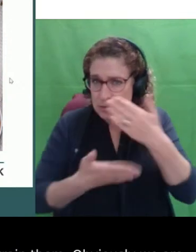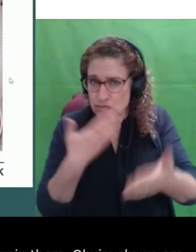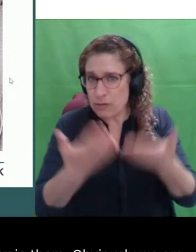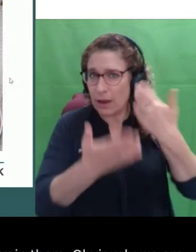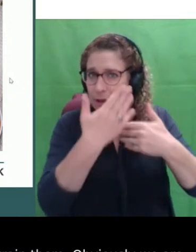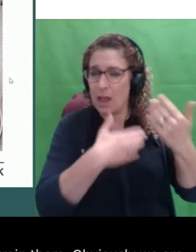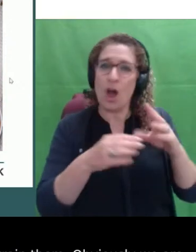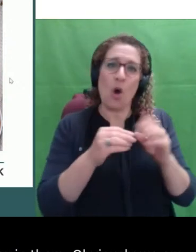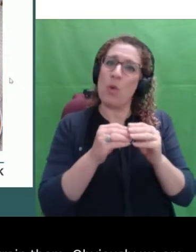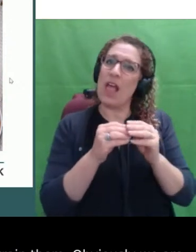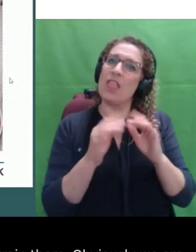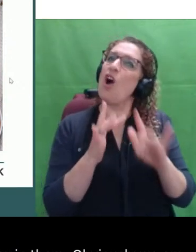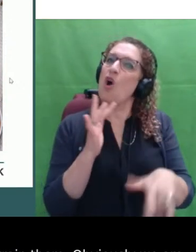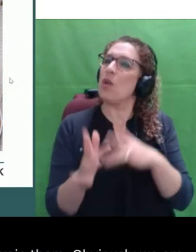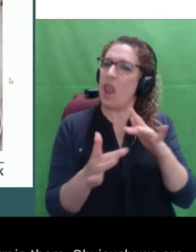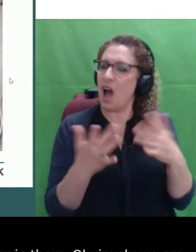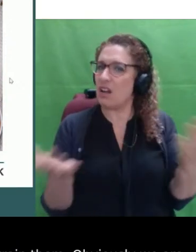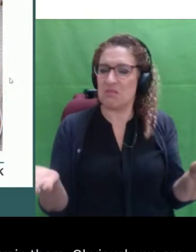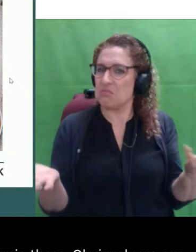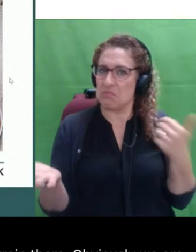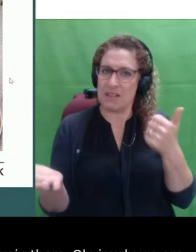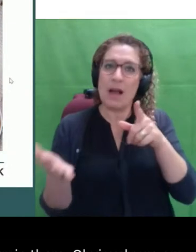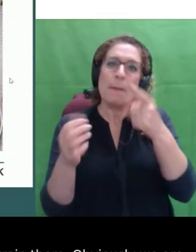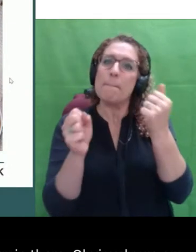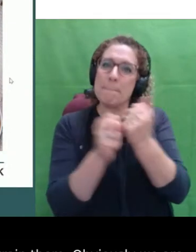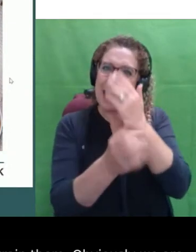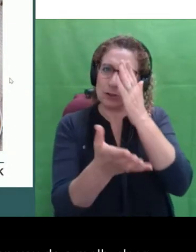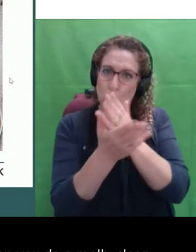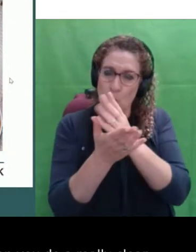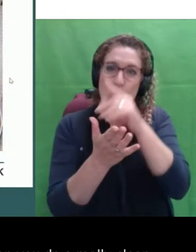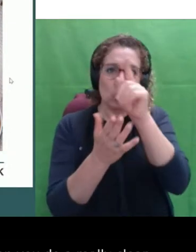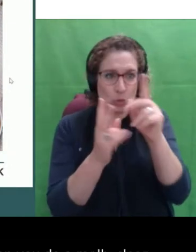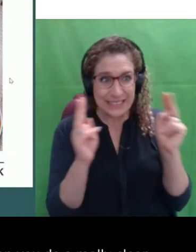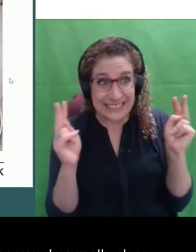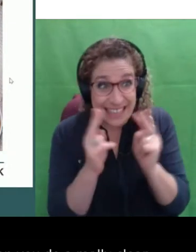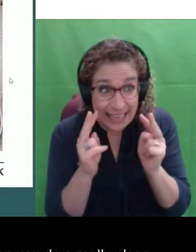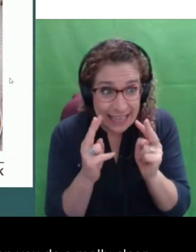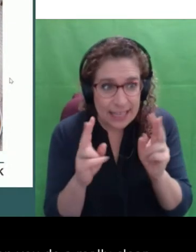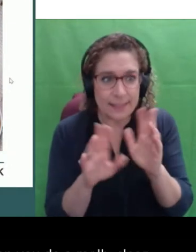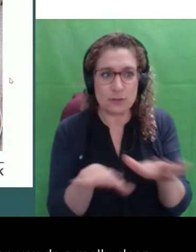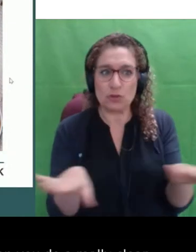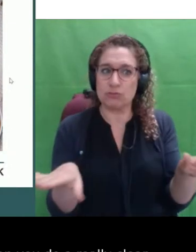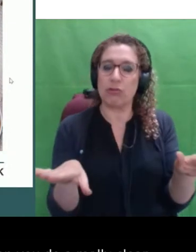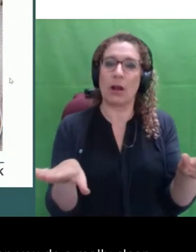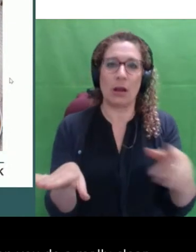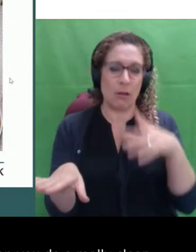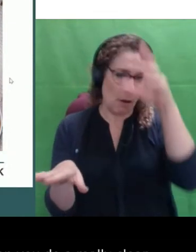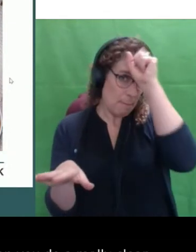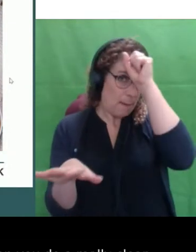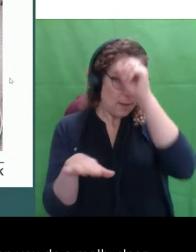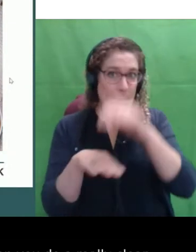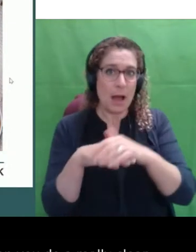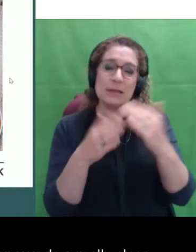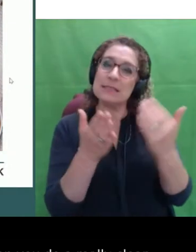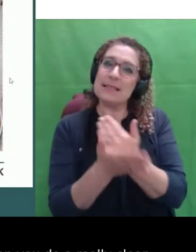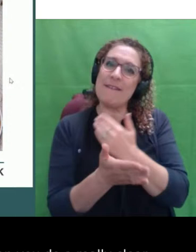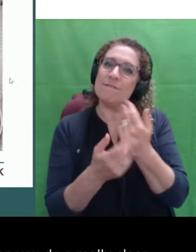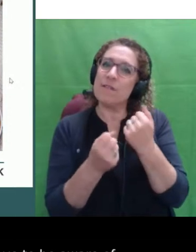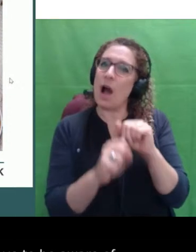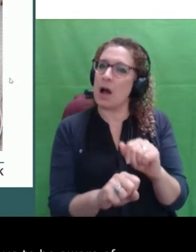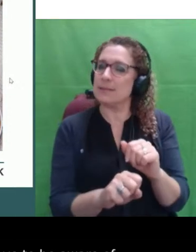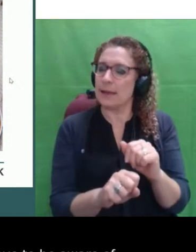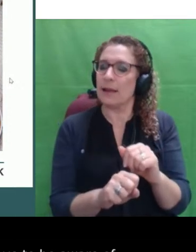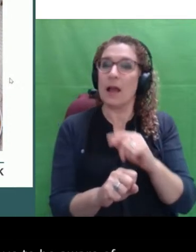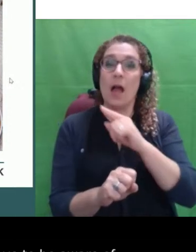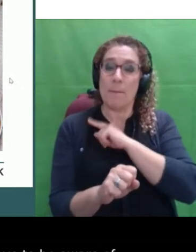computer just make sure that you're seeing those children we always have to be aware of safeguarding when it comes to children particularly you know